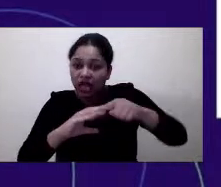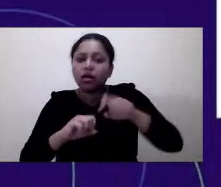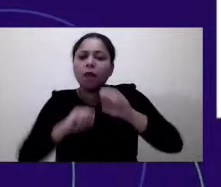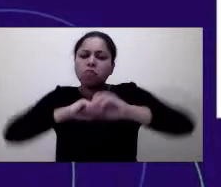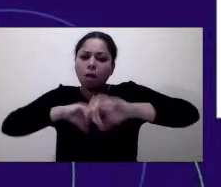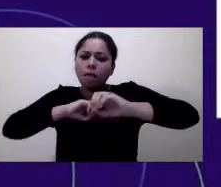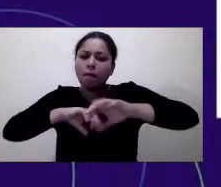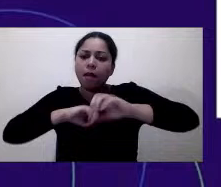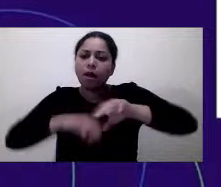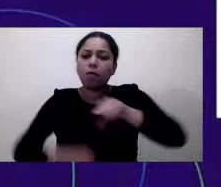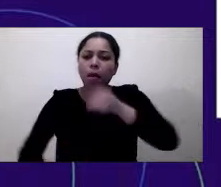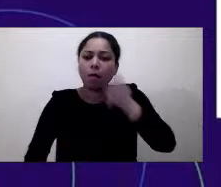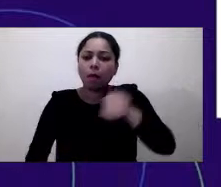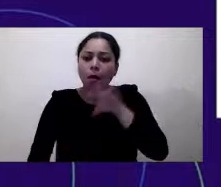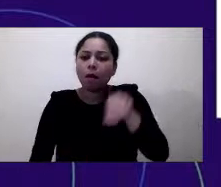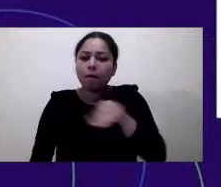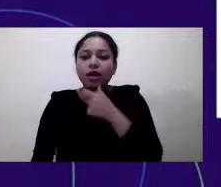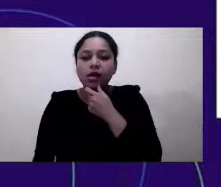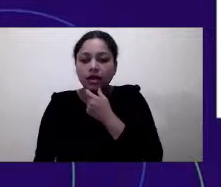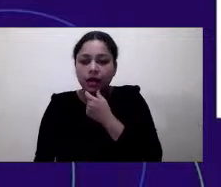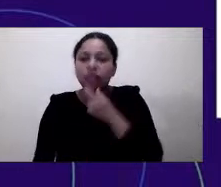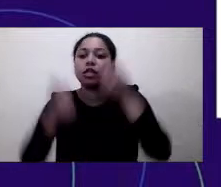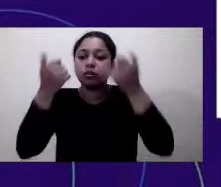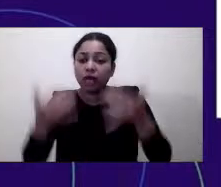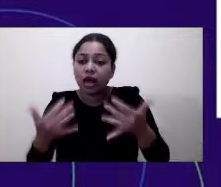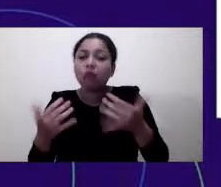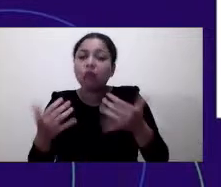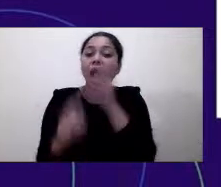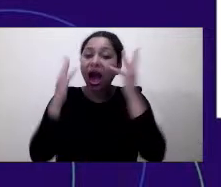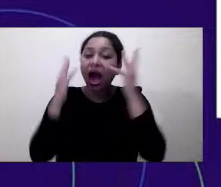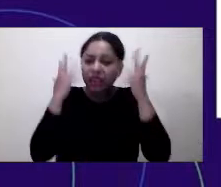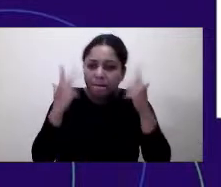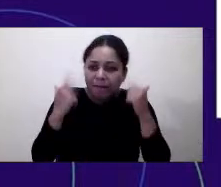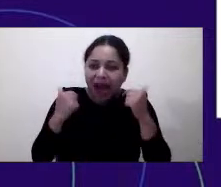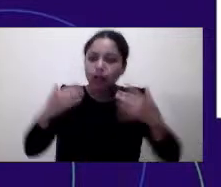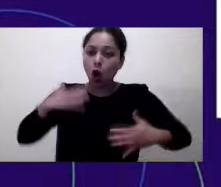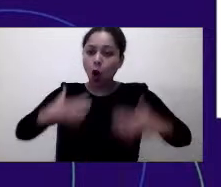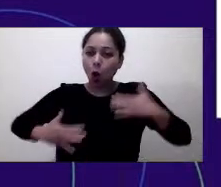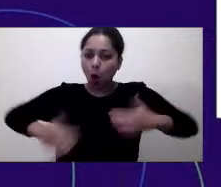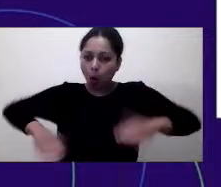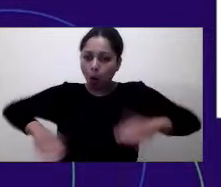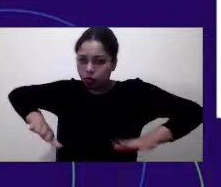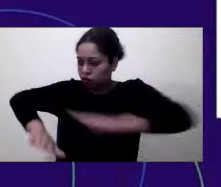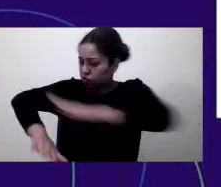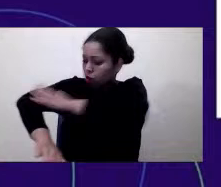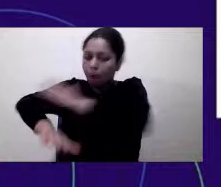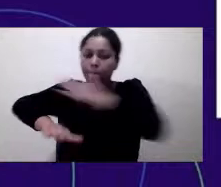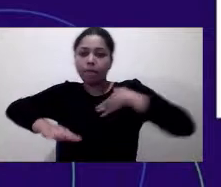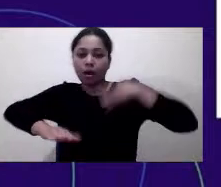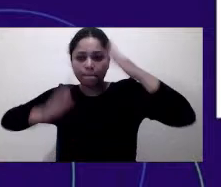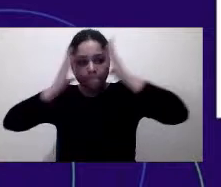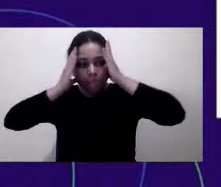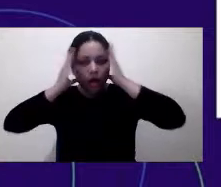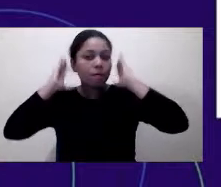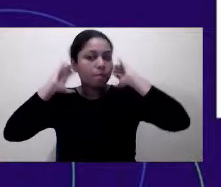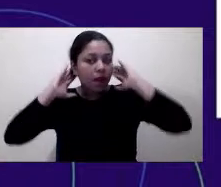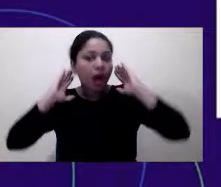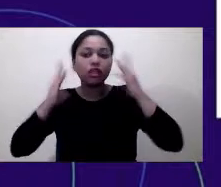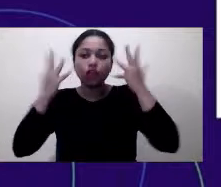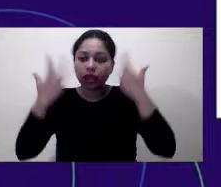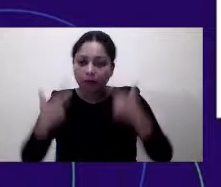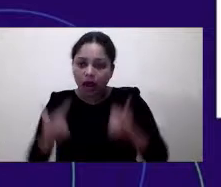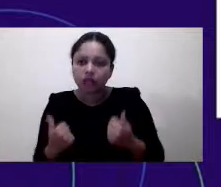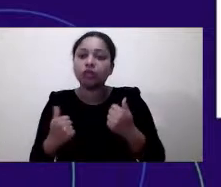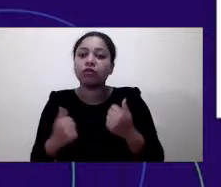about animal families, parts of the animals and their characteristics. And students were obsessed with Pokemon.